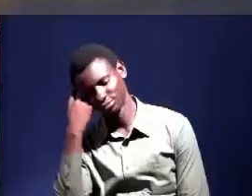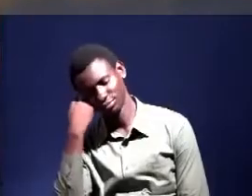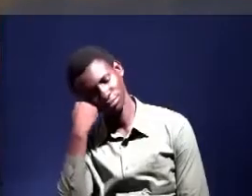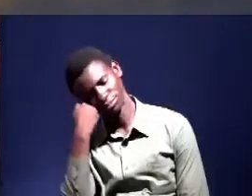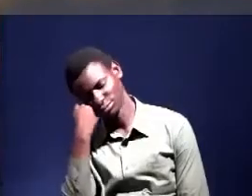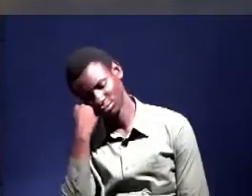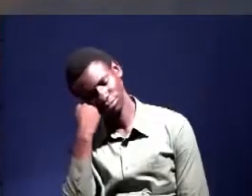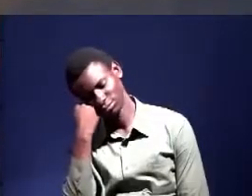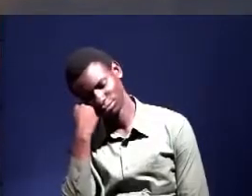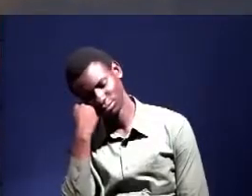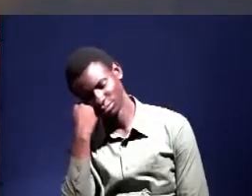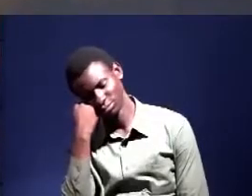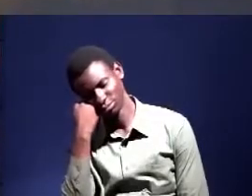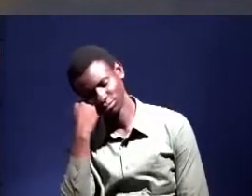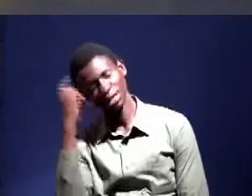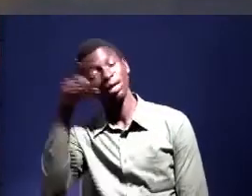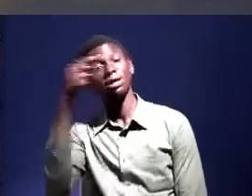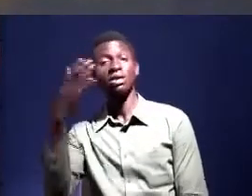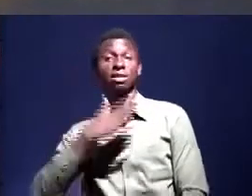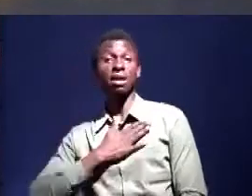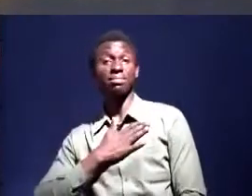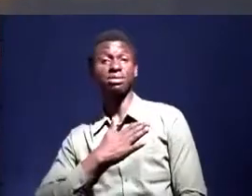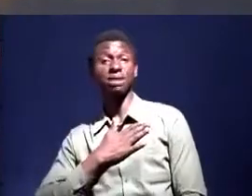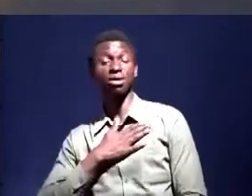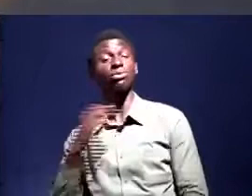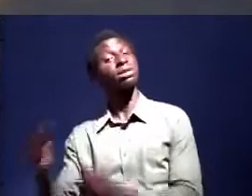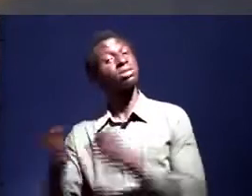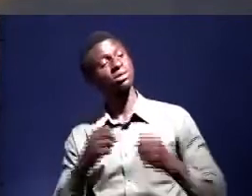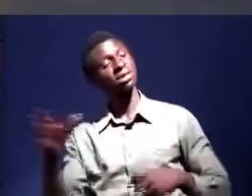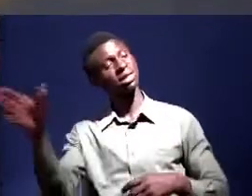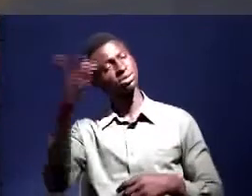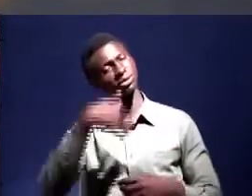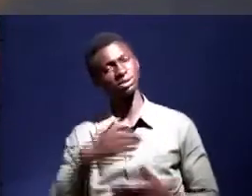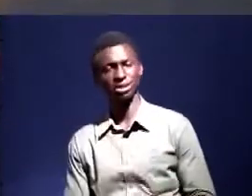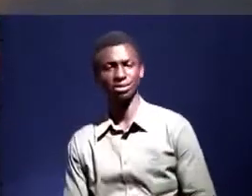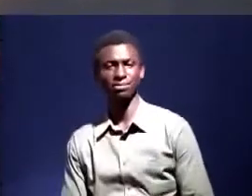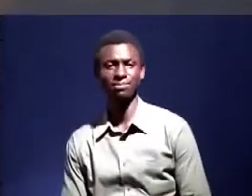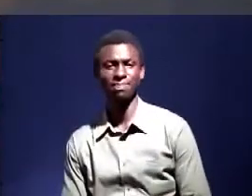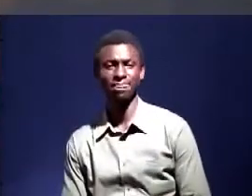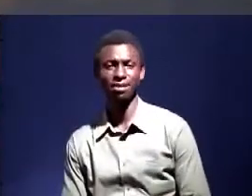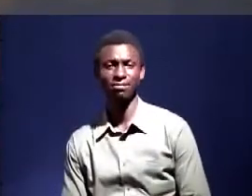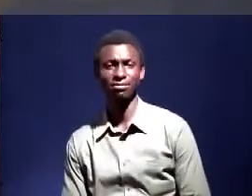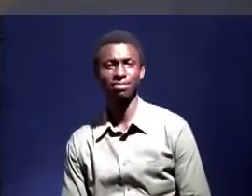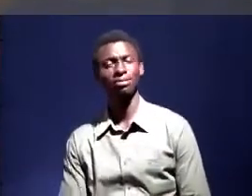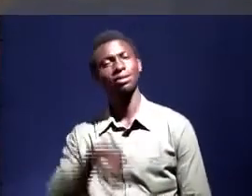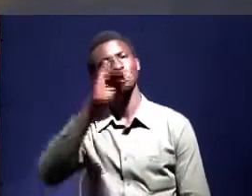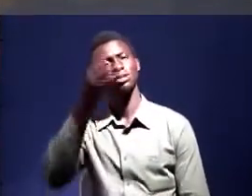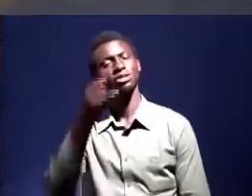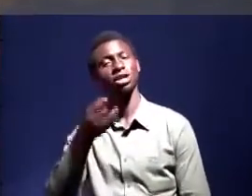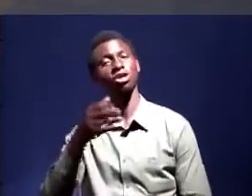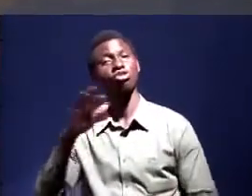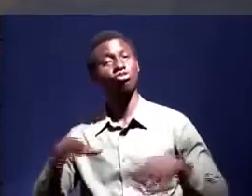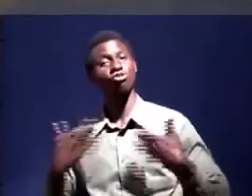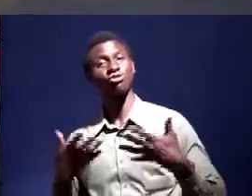Has God touched your heart? Do you want a new way of life?